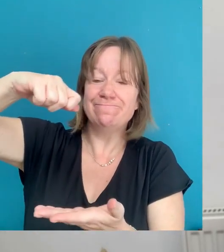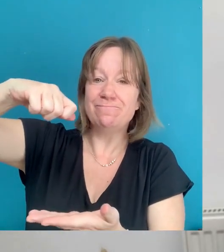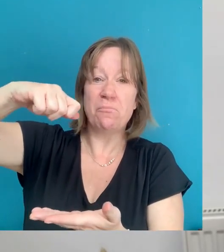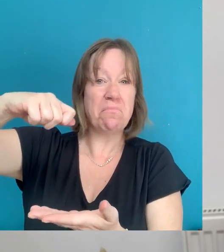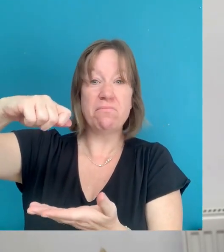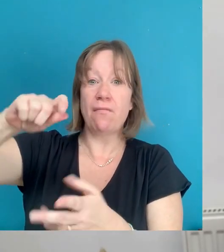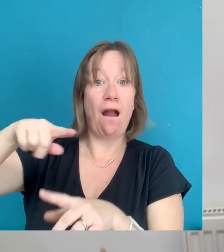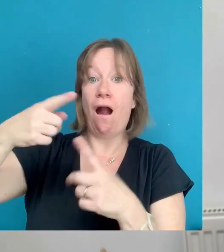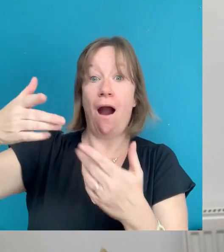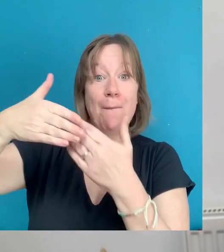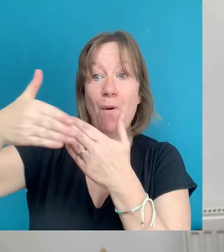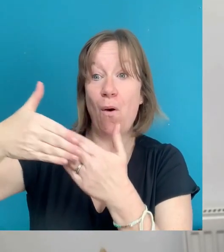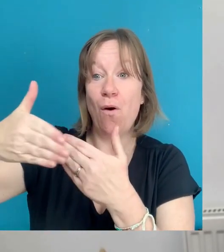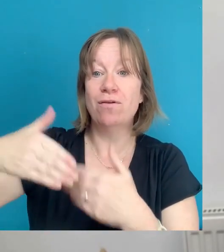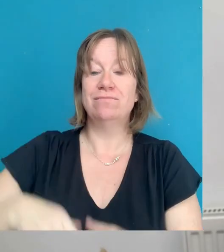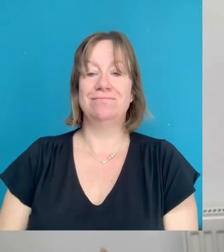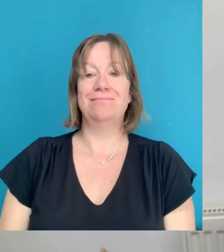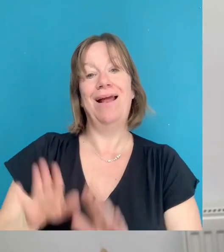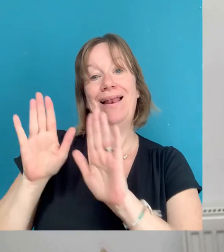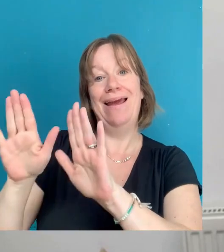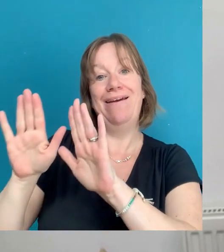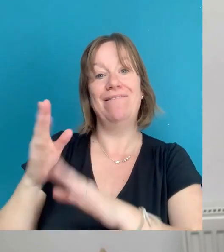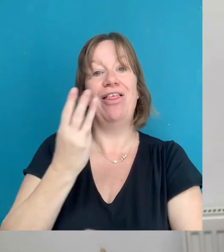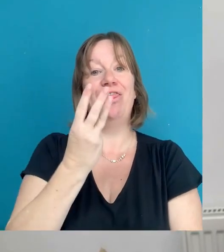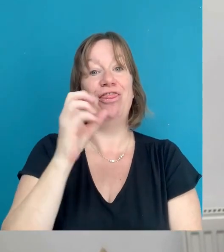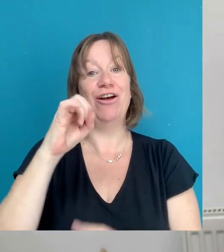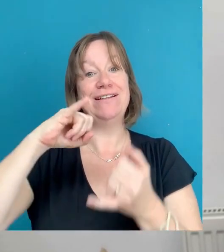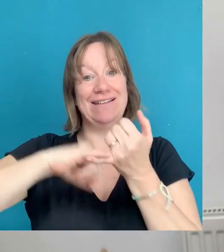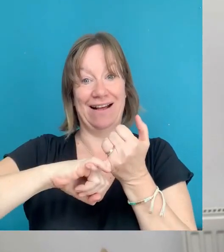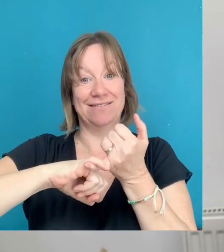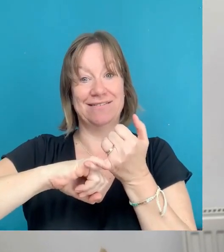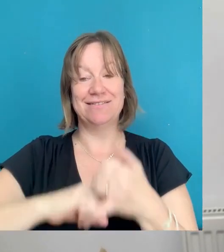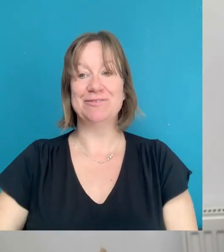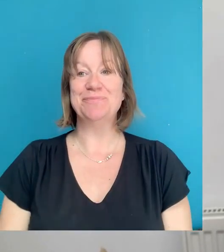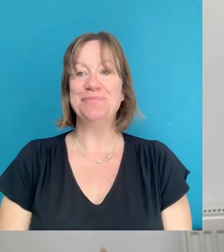And I turn it as far as I can and I leave it there for 30 seconds.